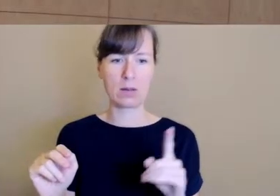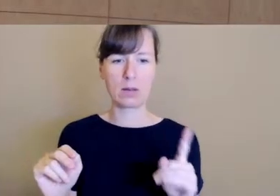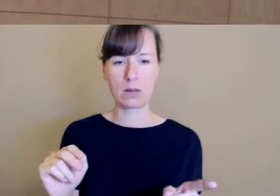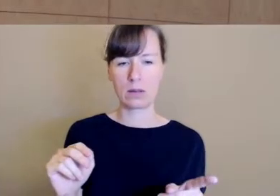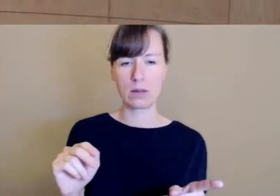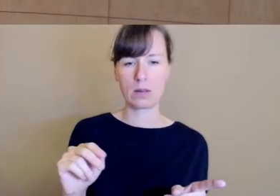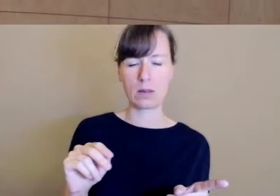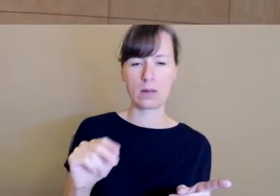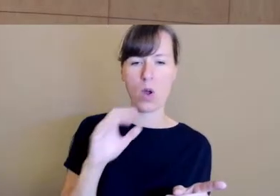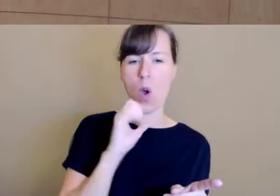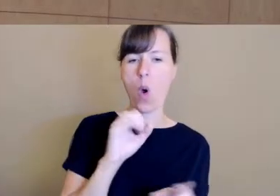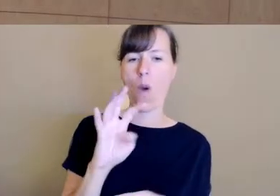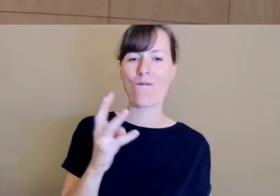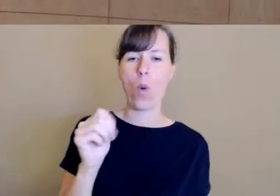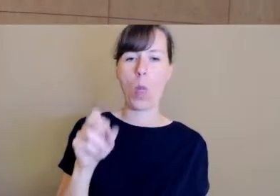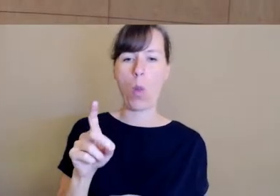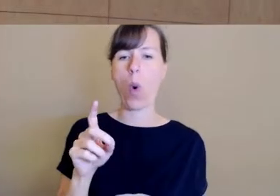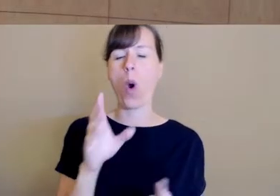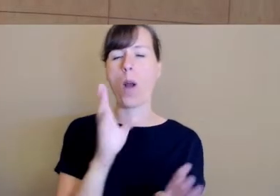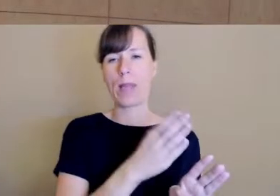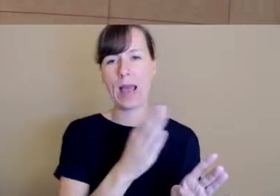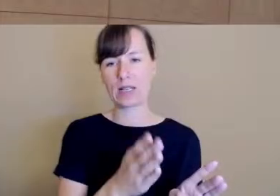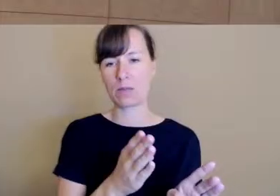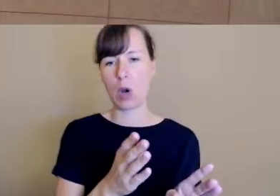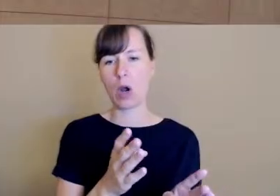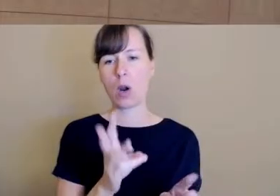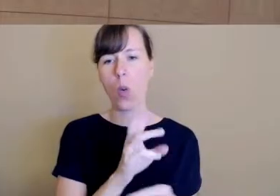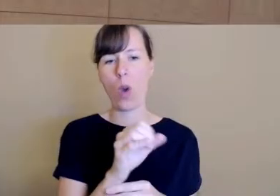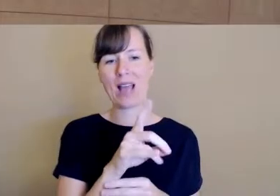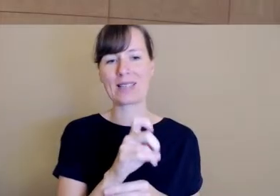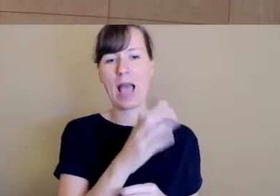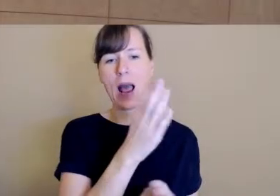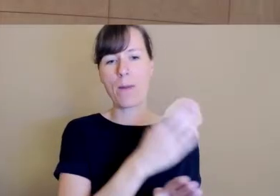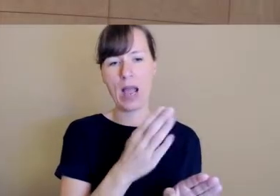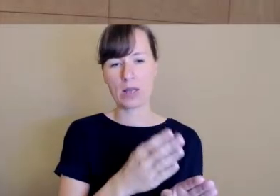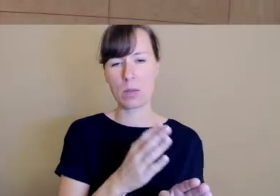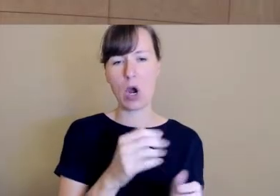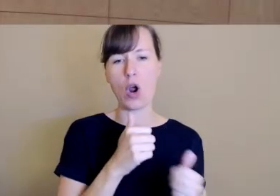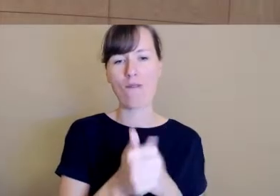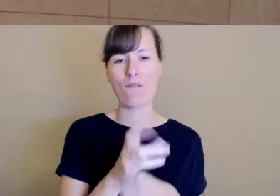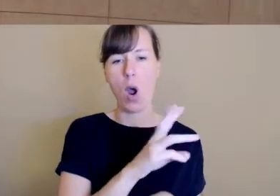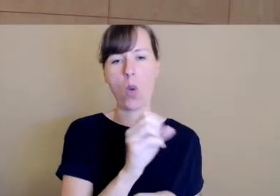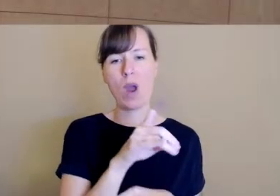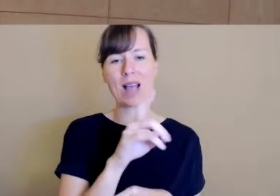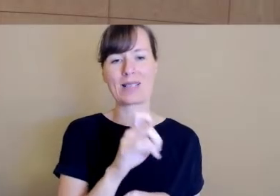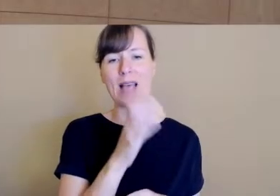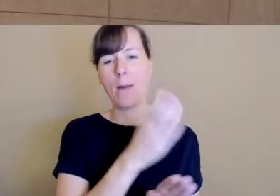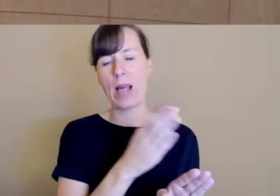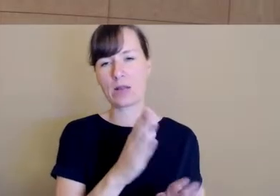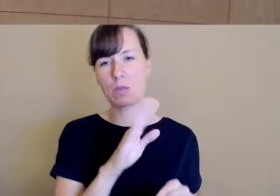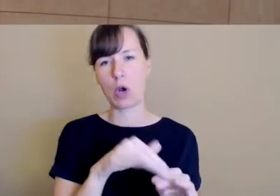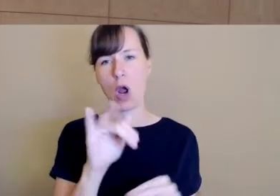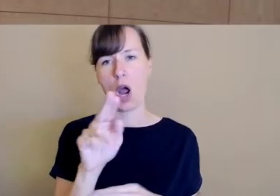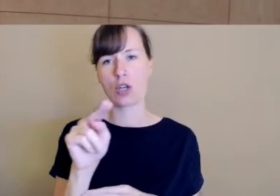West Side votes at Bladensburg. Far West Side votes at Bladensburg on June 23rd, primary.